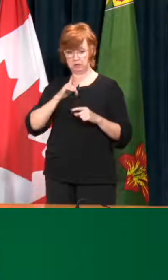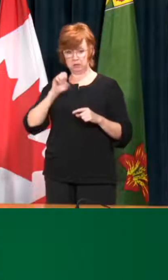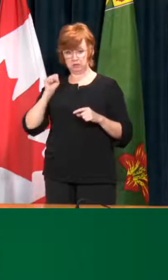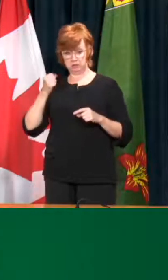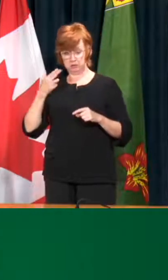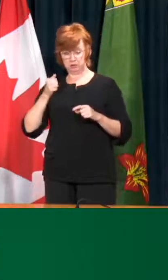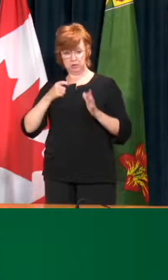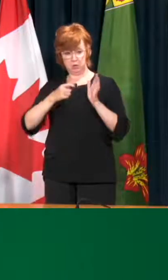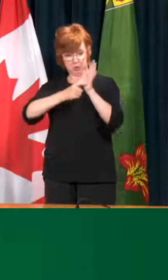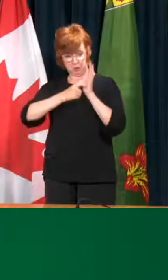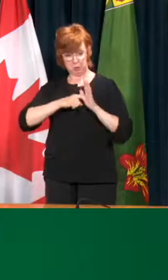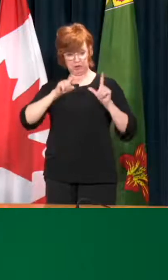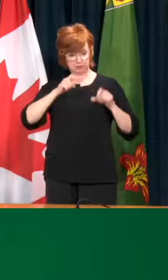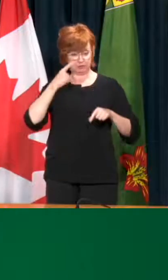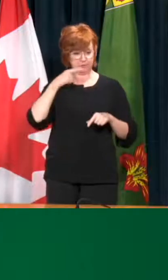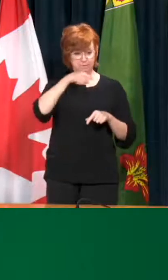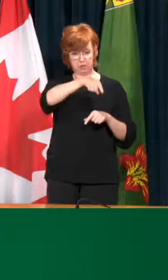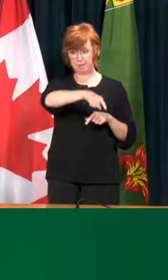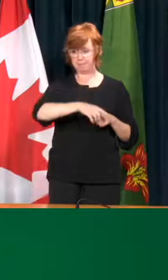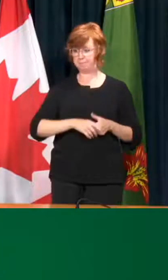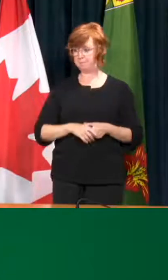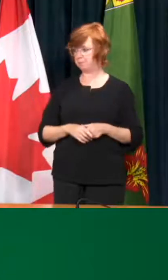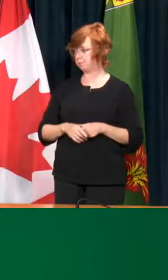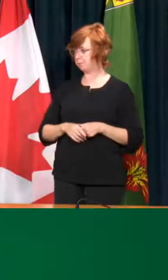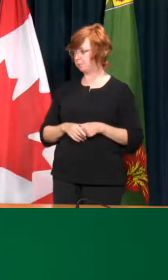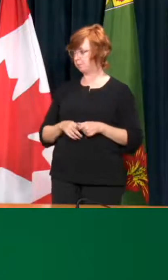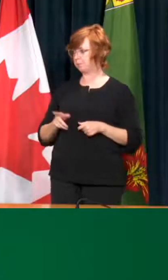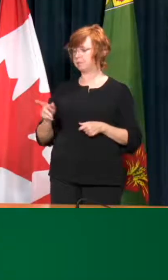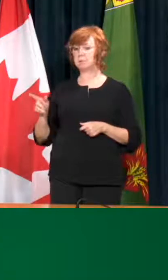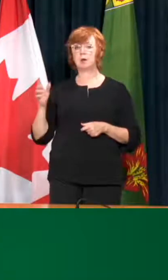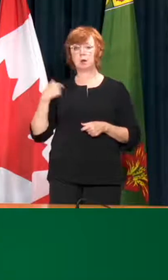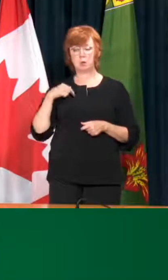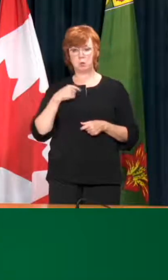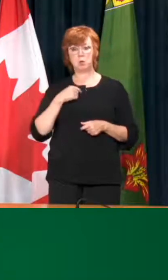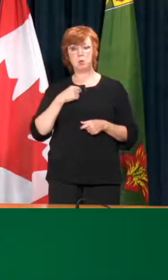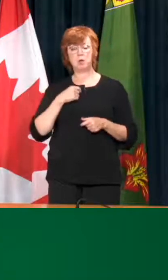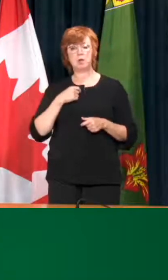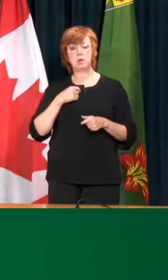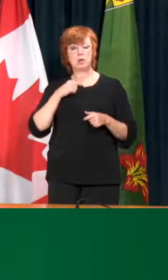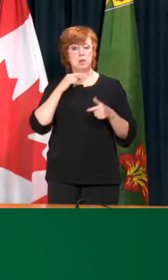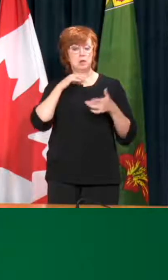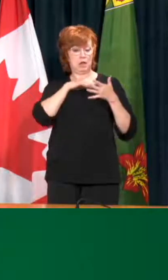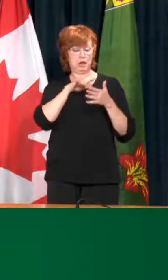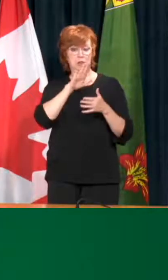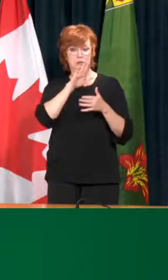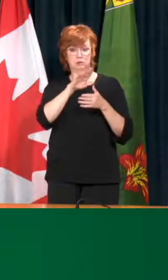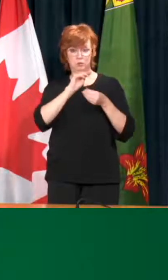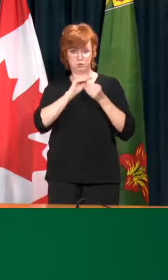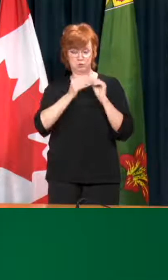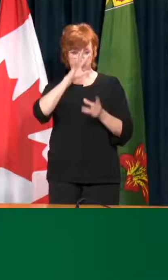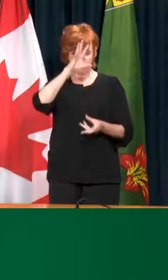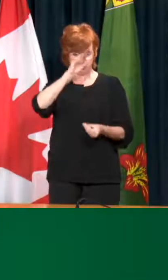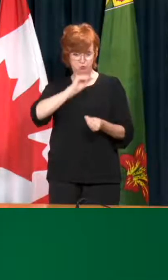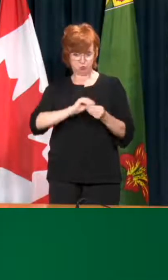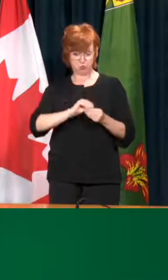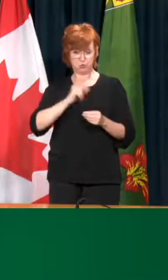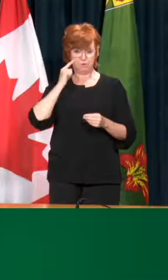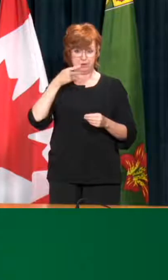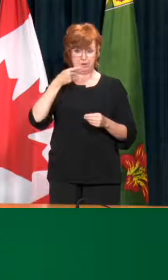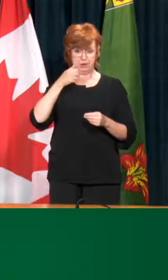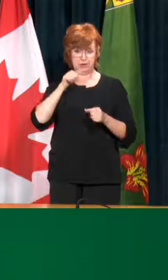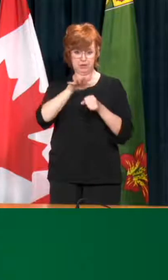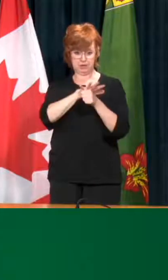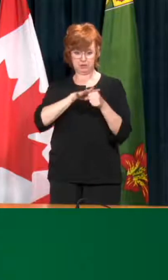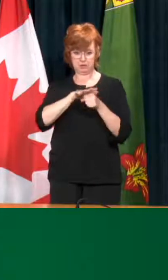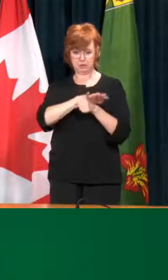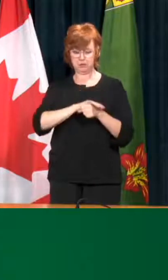the region to increase testing. Yeah, so we actually looked at testing rates in PA area, and they're actually